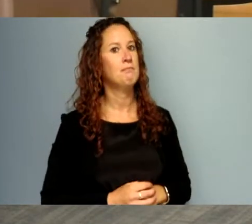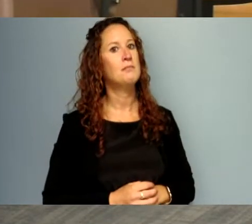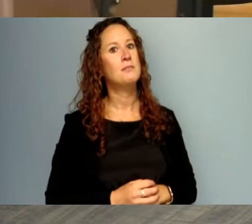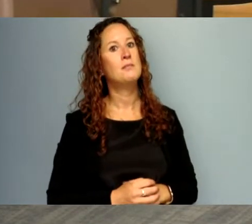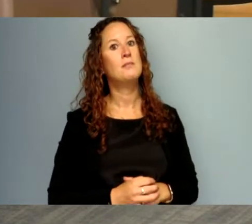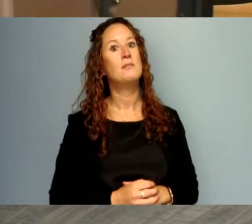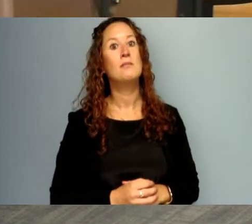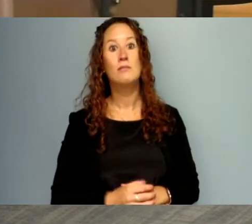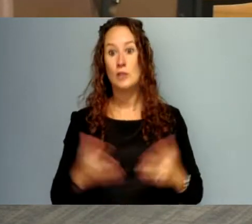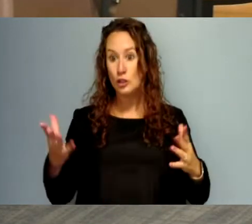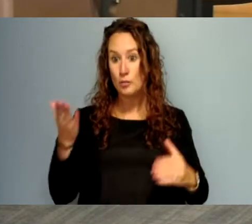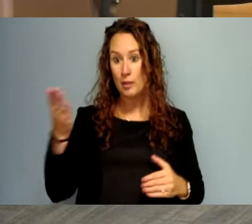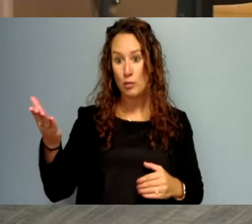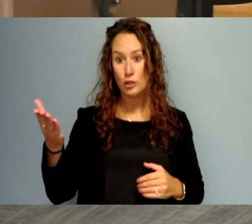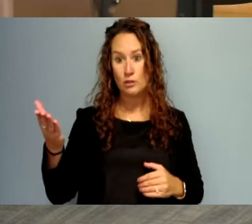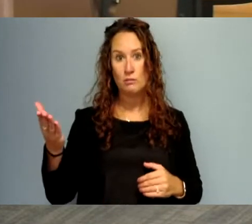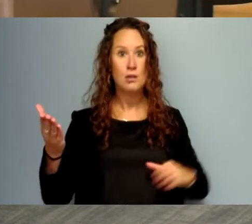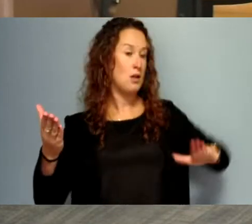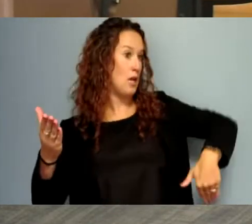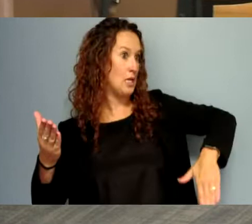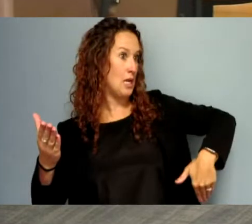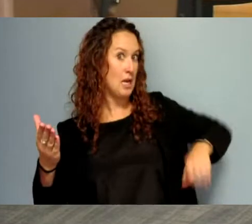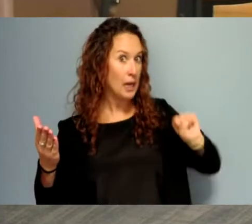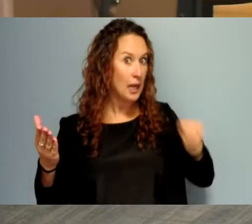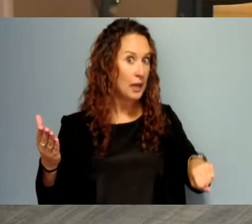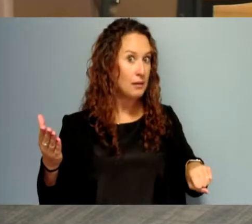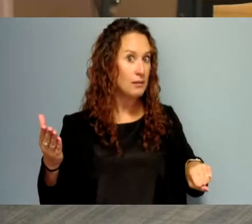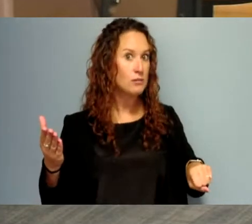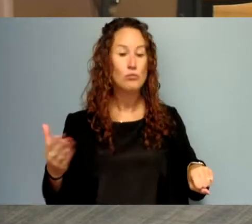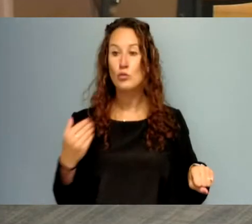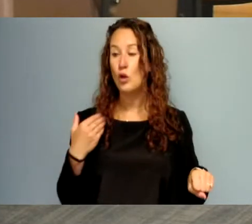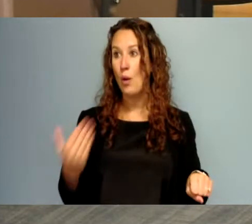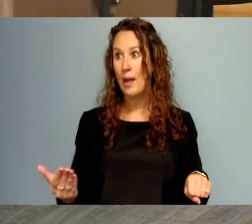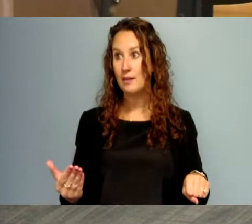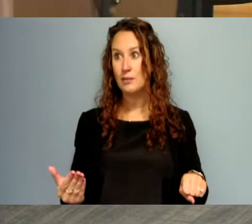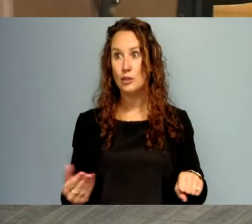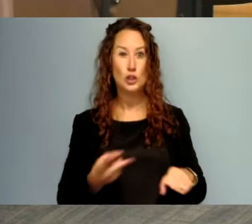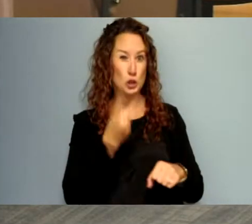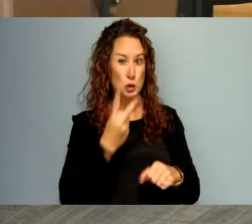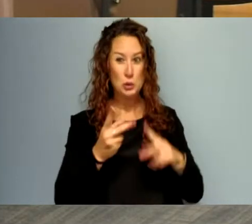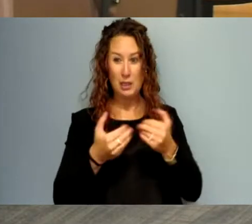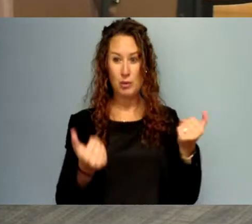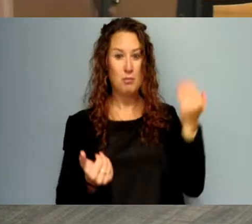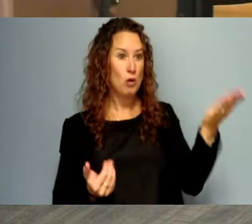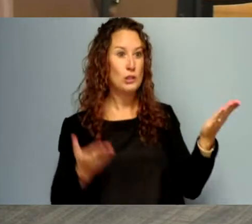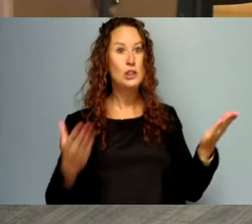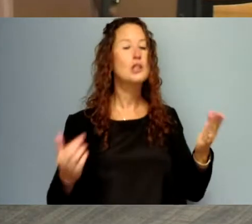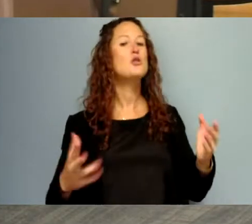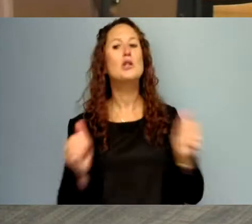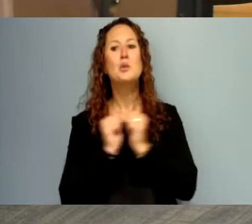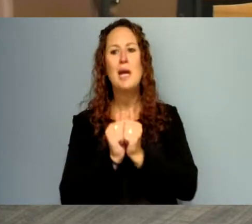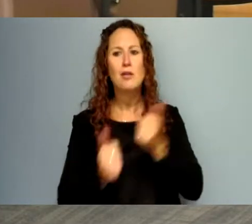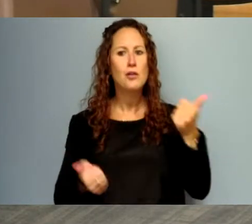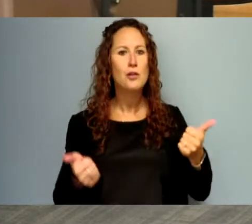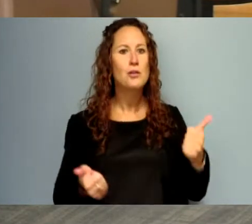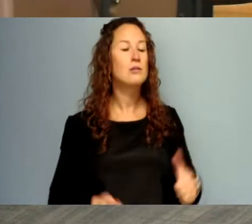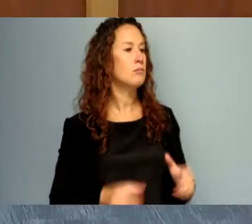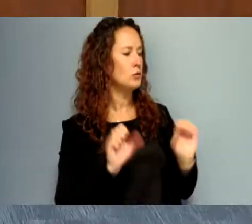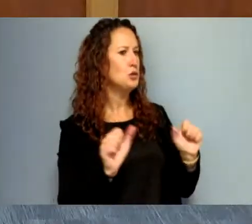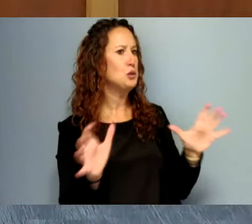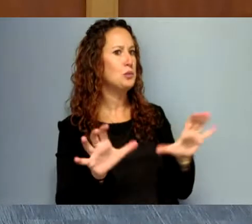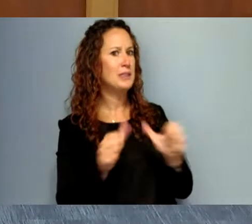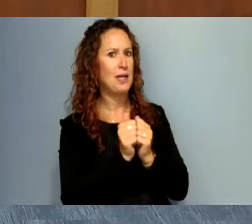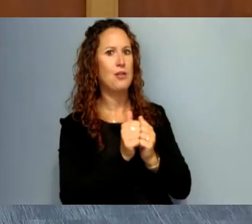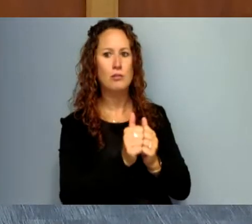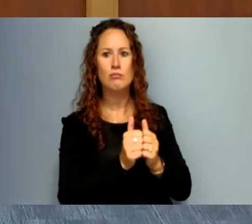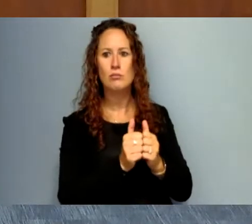Did you make a motion? No, I didn't. I Oh, can. okay. Sure, go Treat ahead. them as two motions or all one? I think you can do them both together. I don't see any reason, or, yeah,